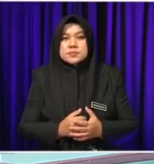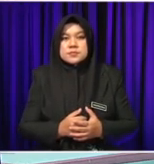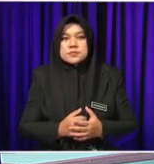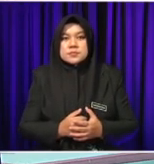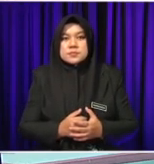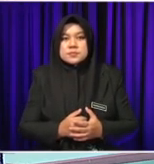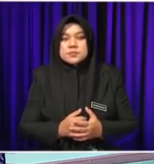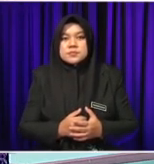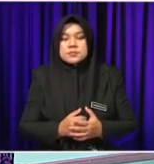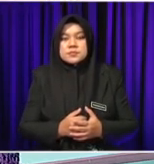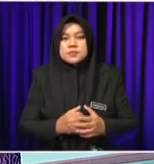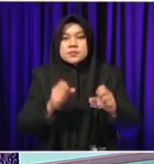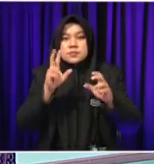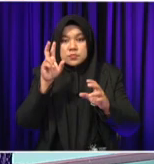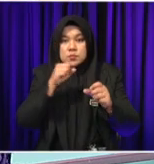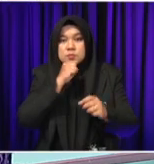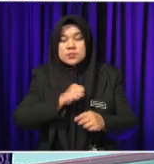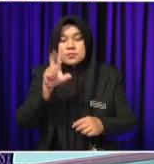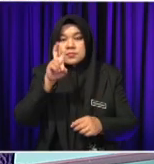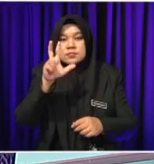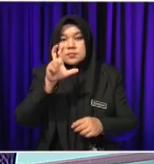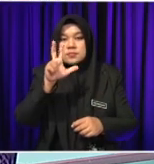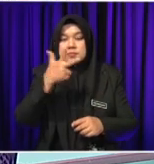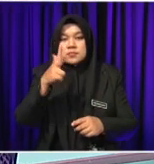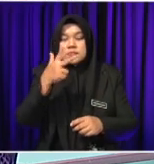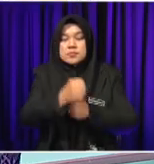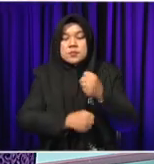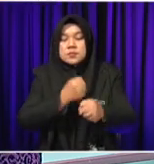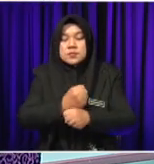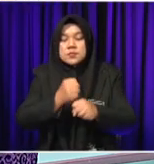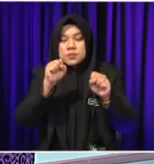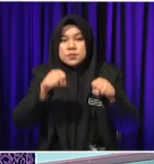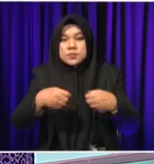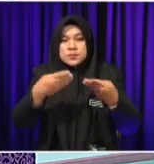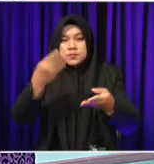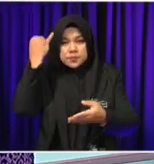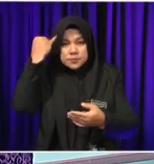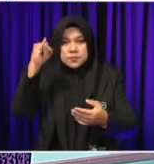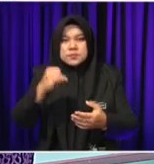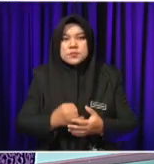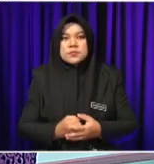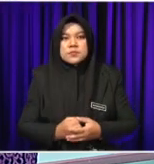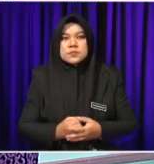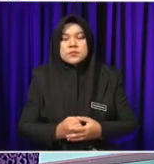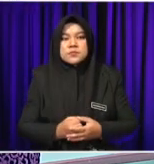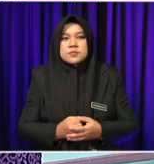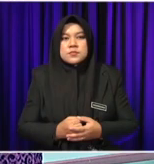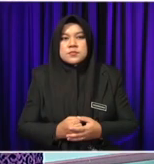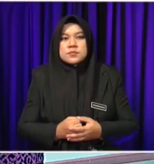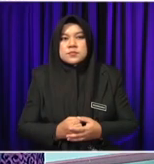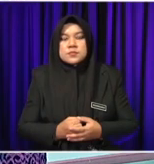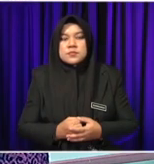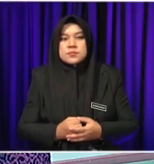13-year-old child can give a piece of advice taken from this poem. Anyone wants to take the challenge? Yes. I think it's only left with